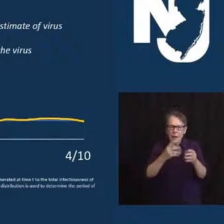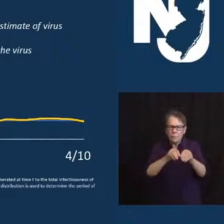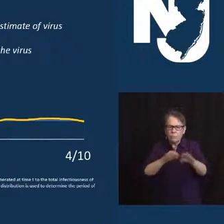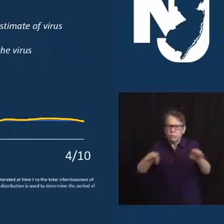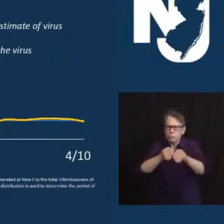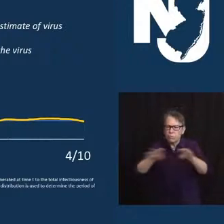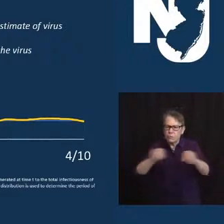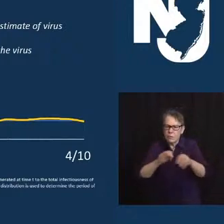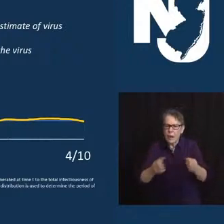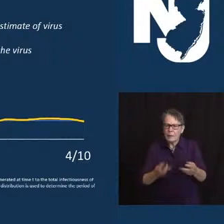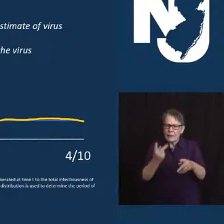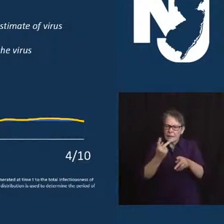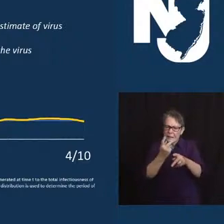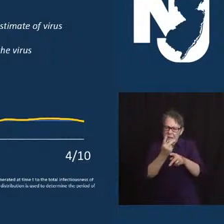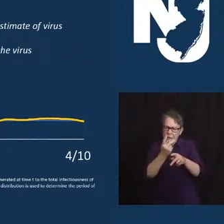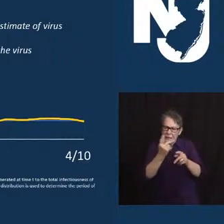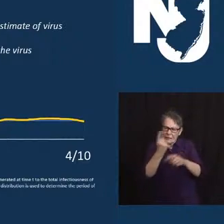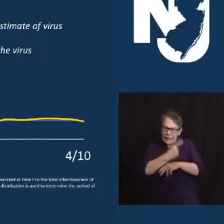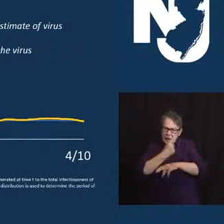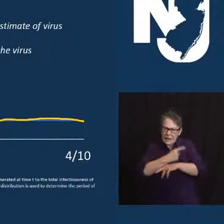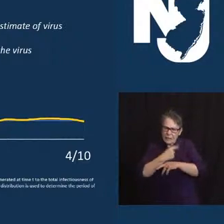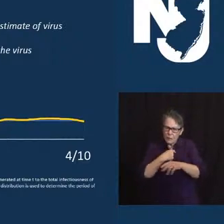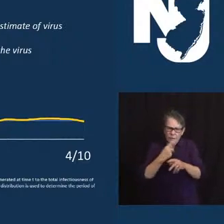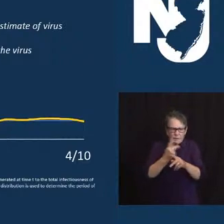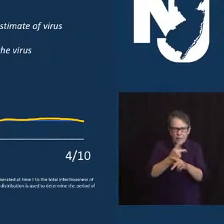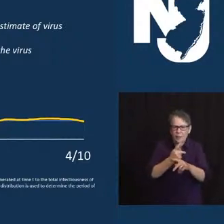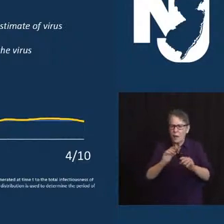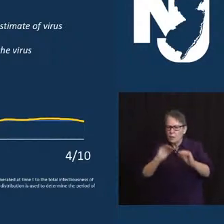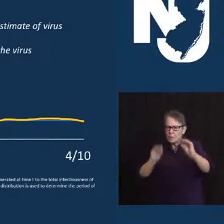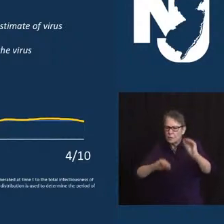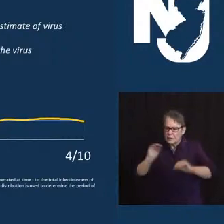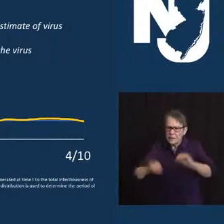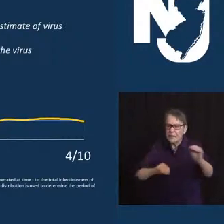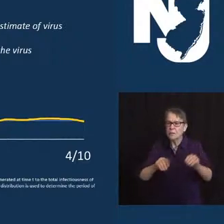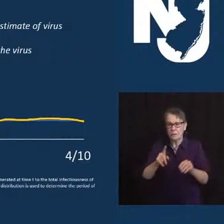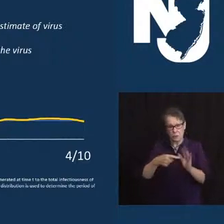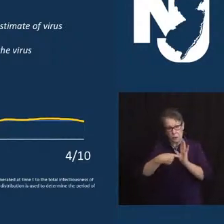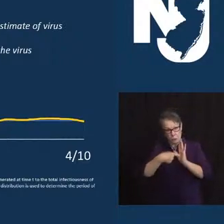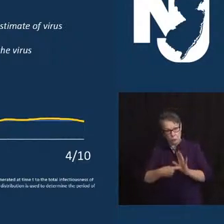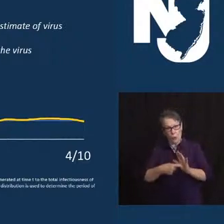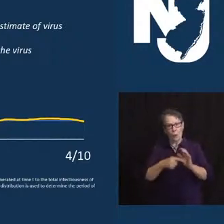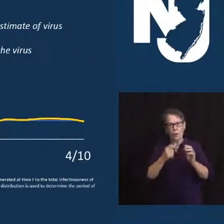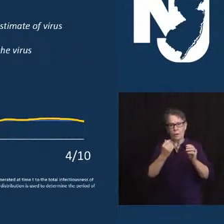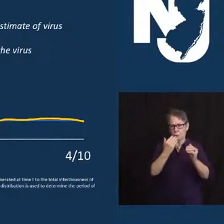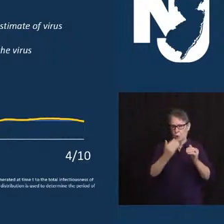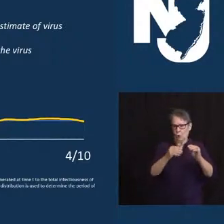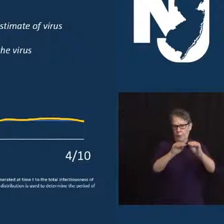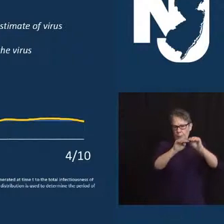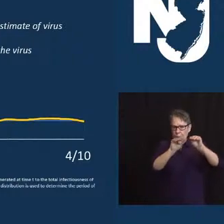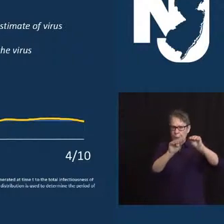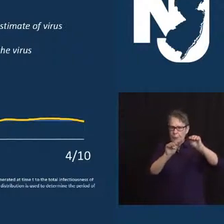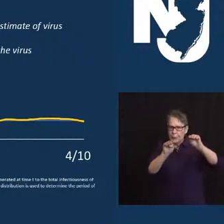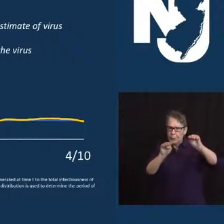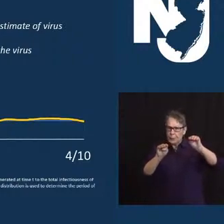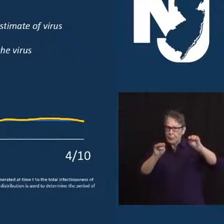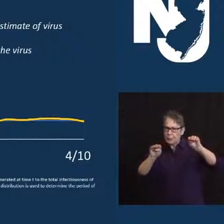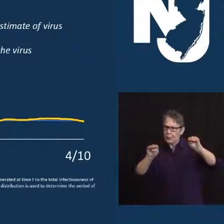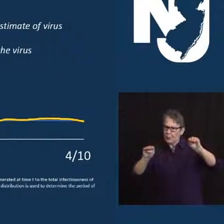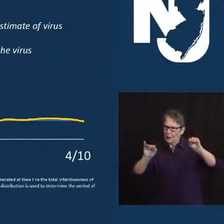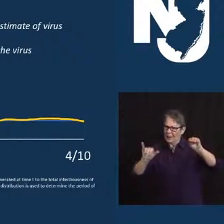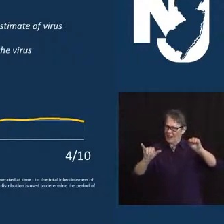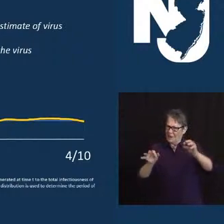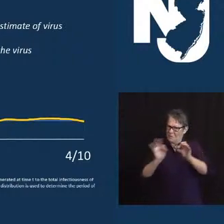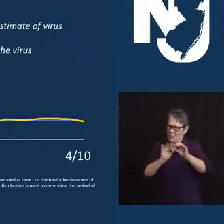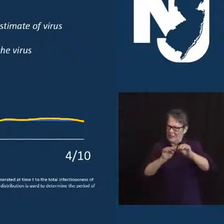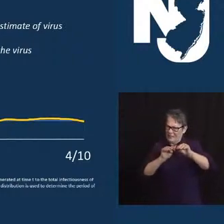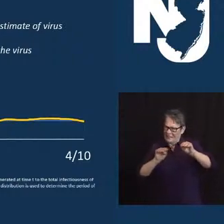So this number tells us that we're currently seeing a gradual decrease in the rate of spread. Dan Bryan, we should at some point,